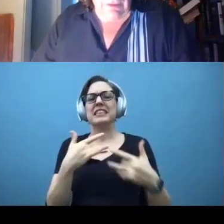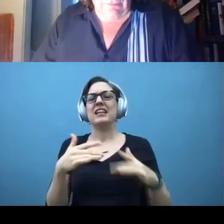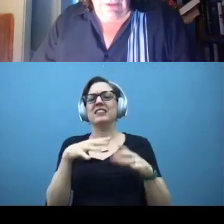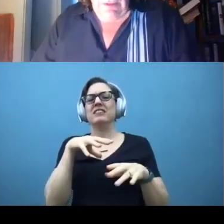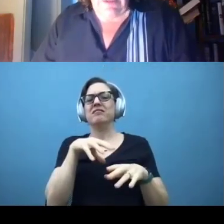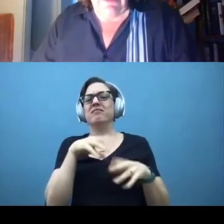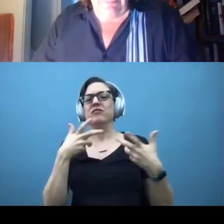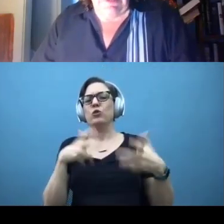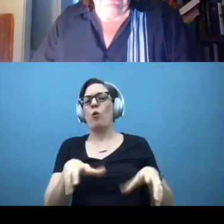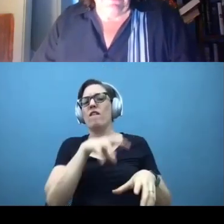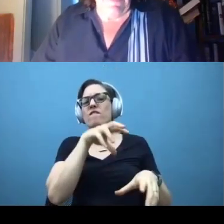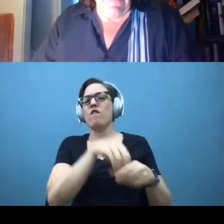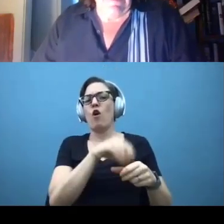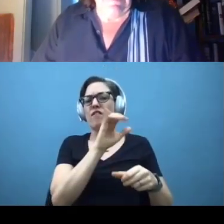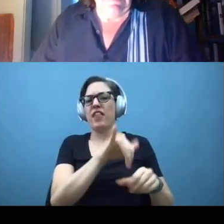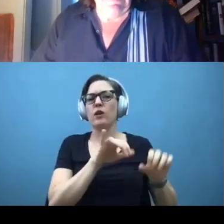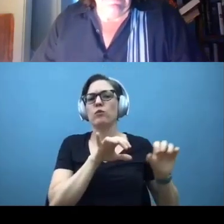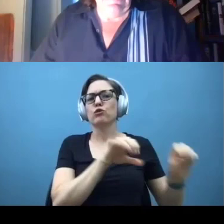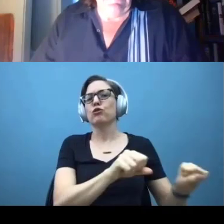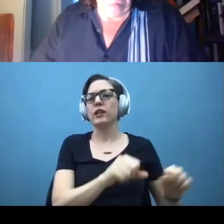restraint itself. Next slide, please.